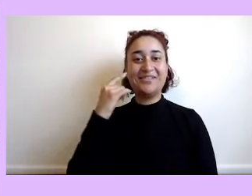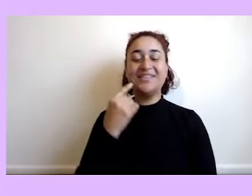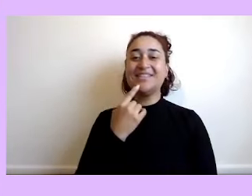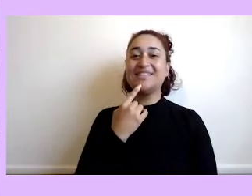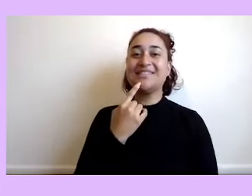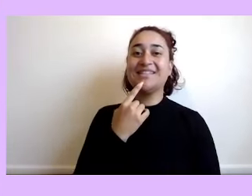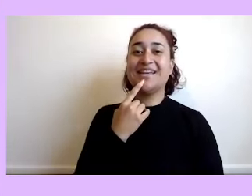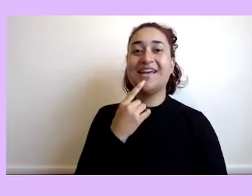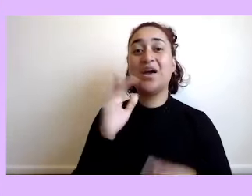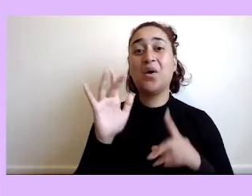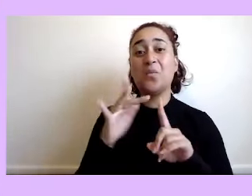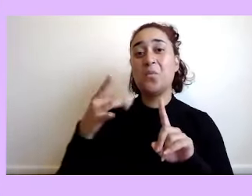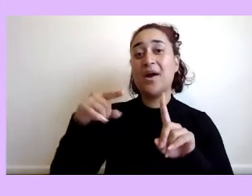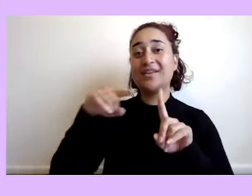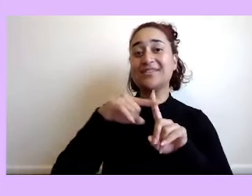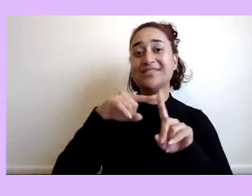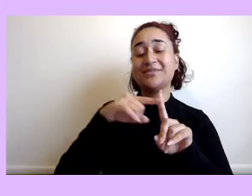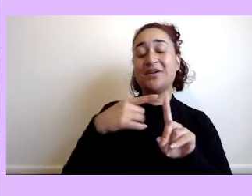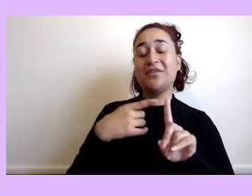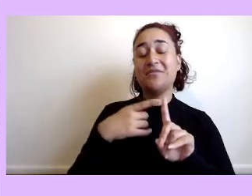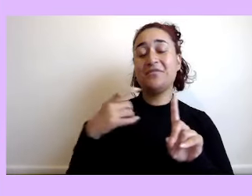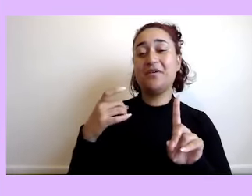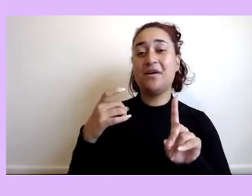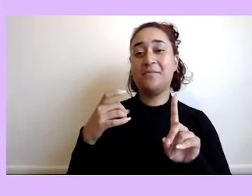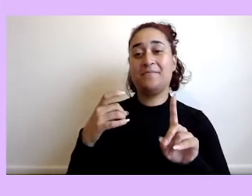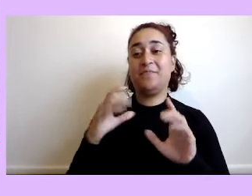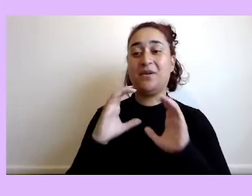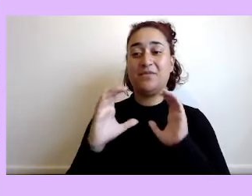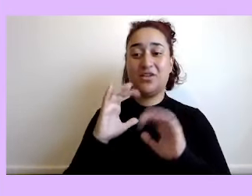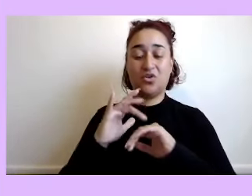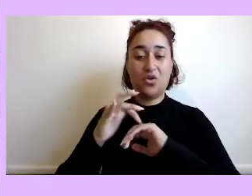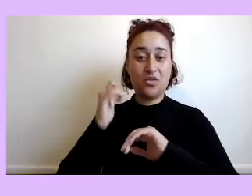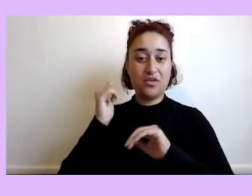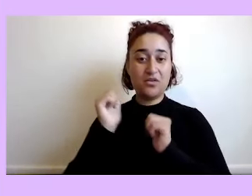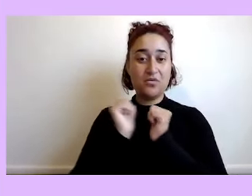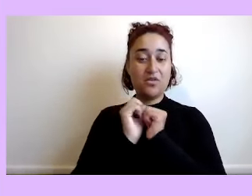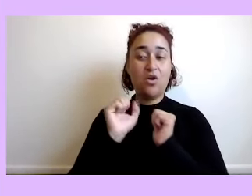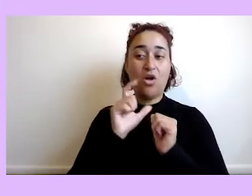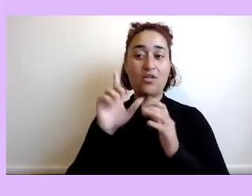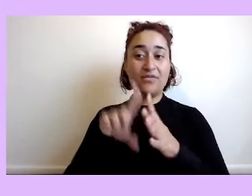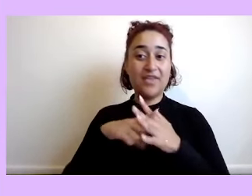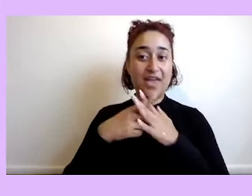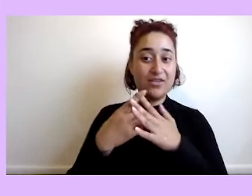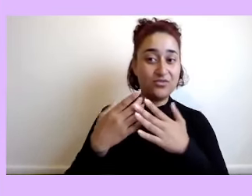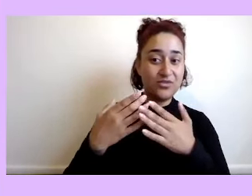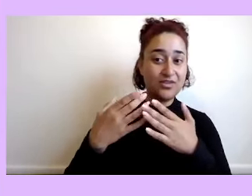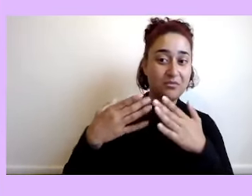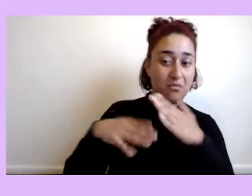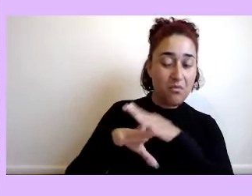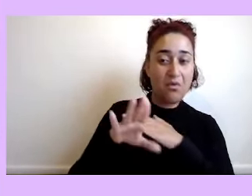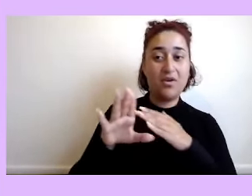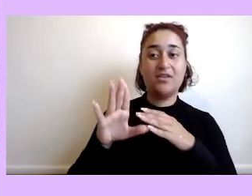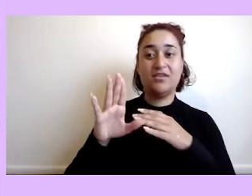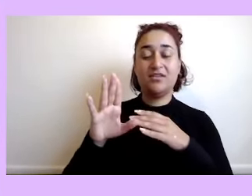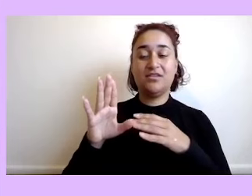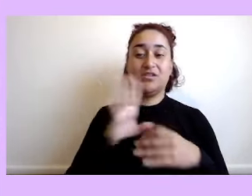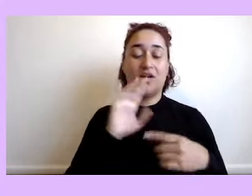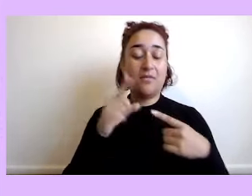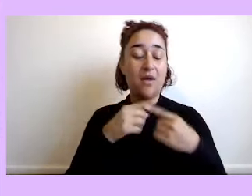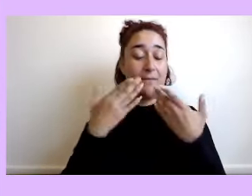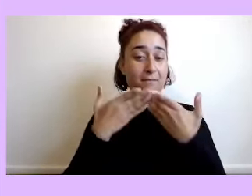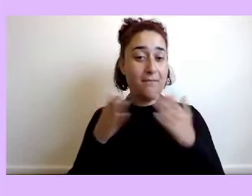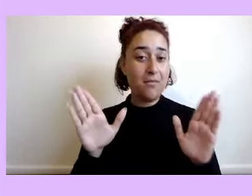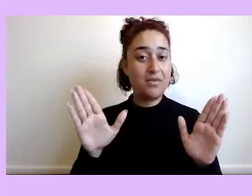the conversation earlier around all of the entry points into the discussion around publicness